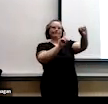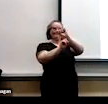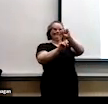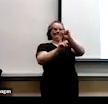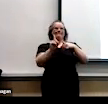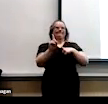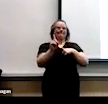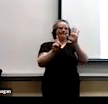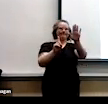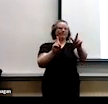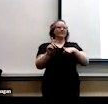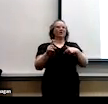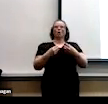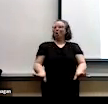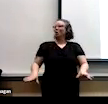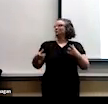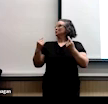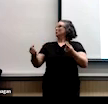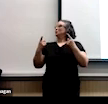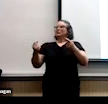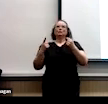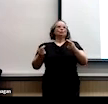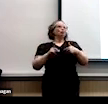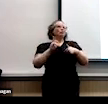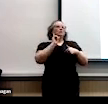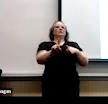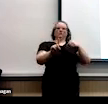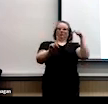you. And it's hard to find that same service on the adult side.